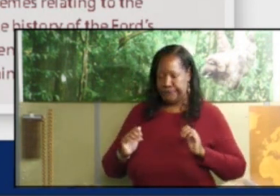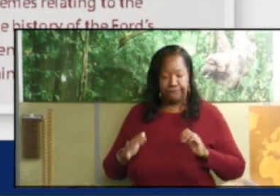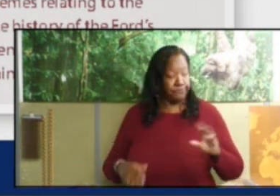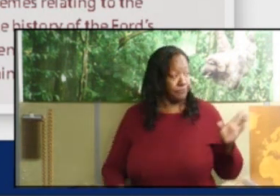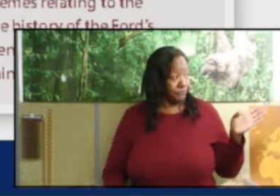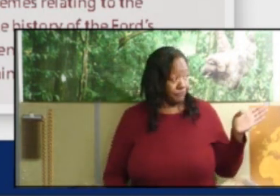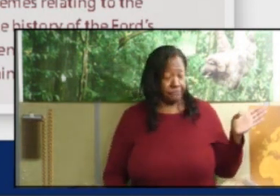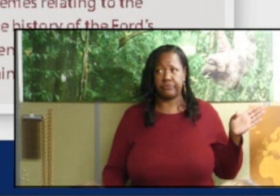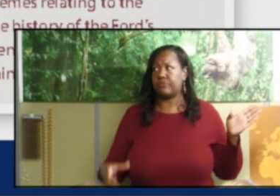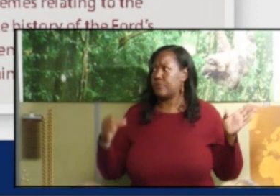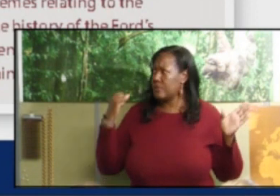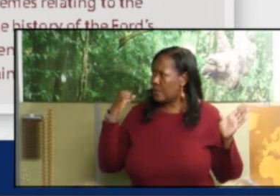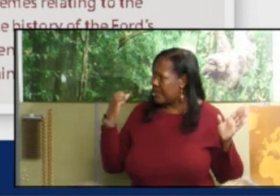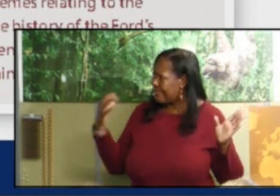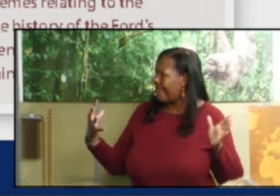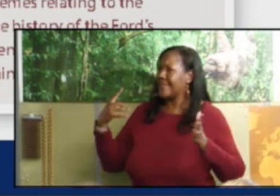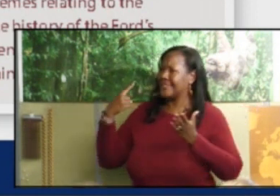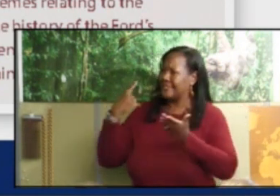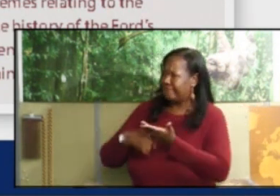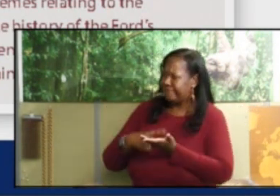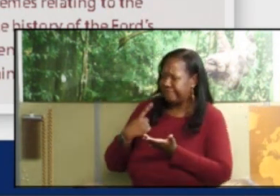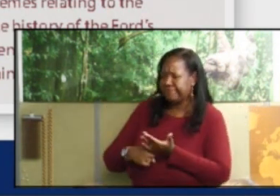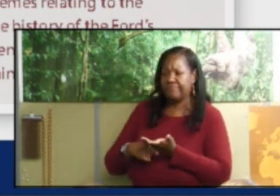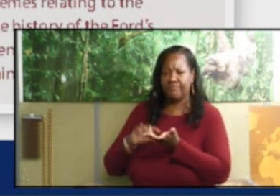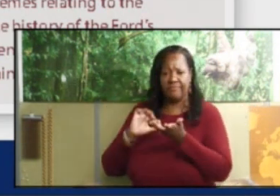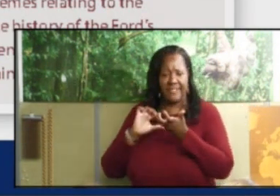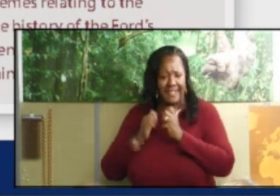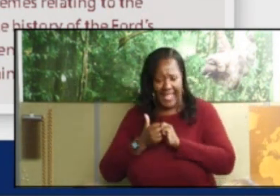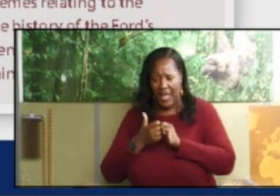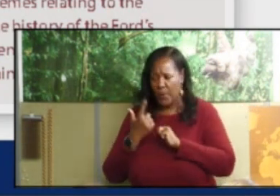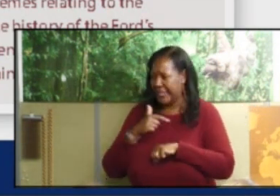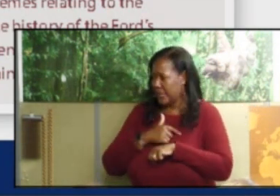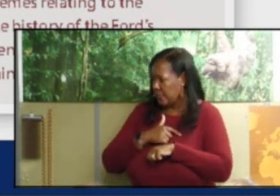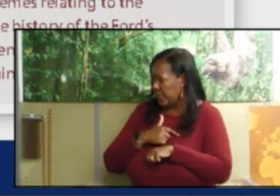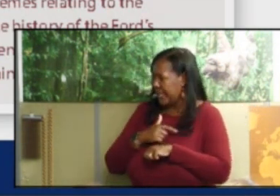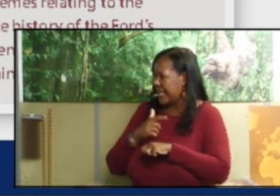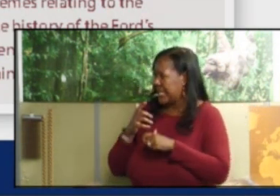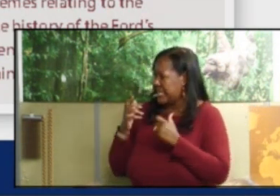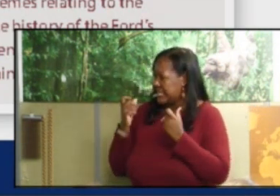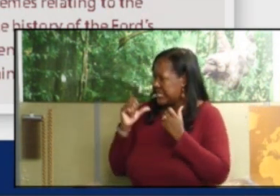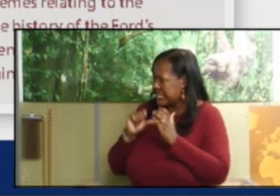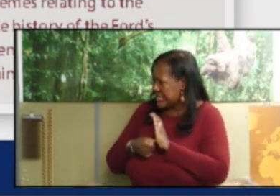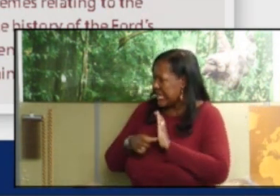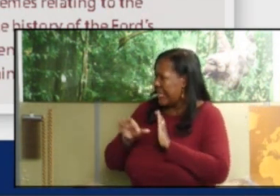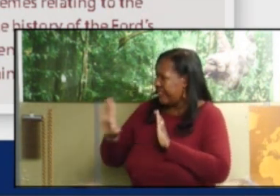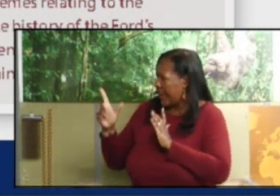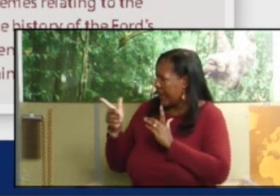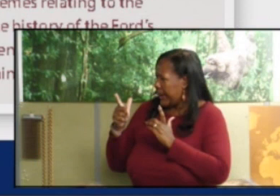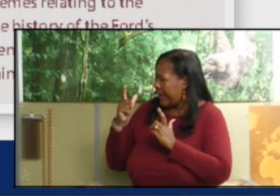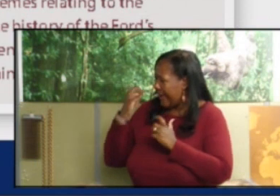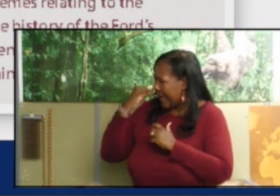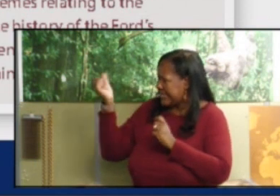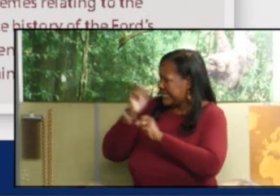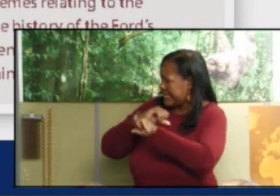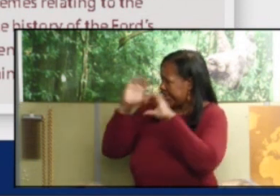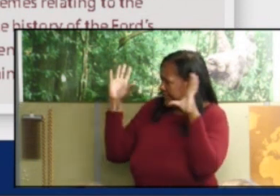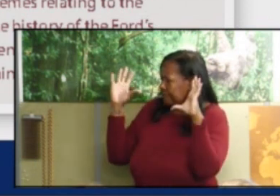much discussion, we were trying to figure out, how can we get at, your big idea? How are you going to, they were looking